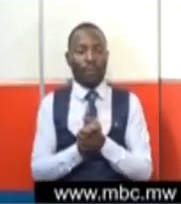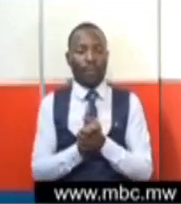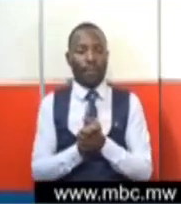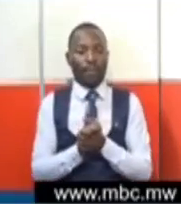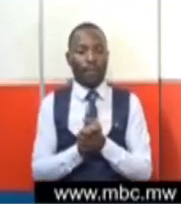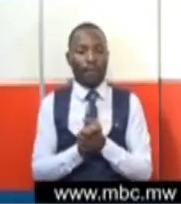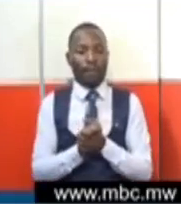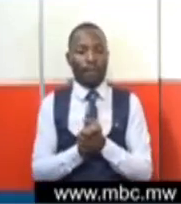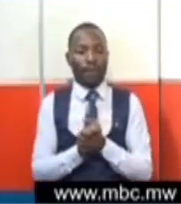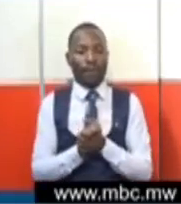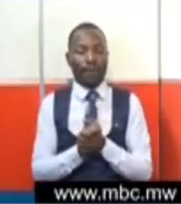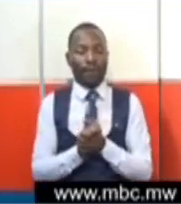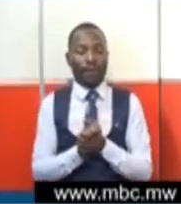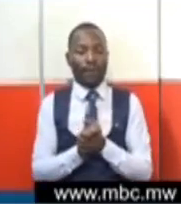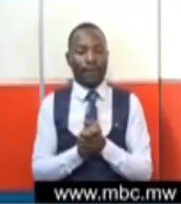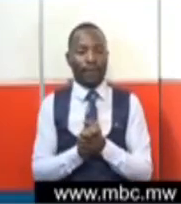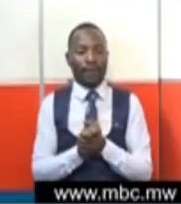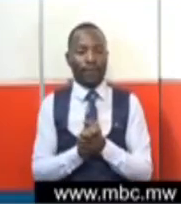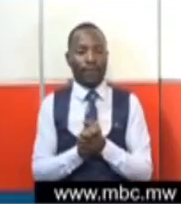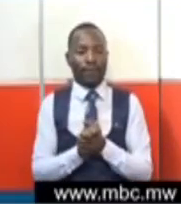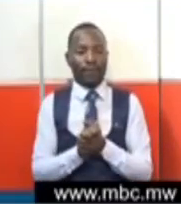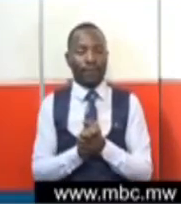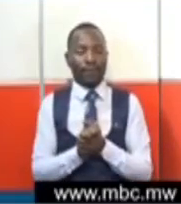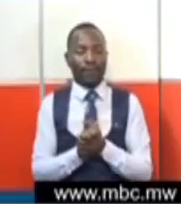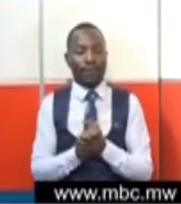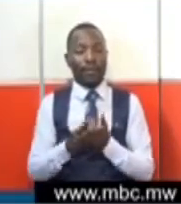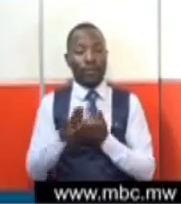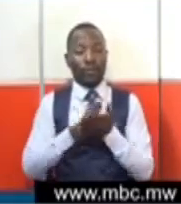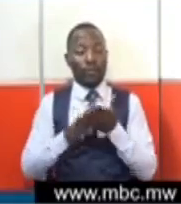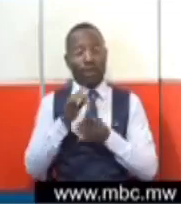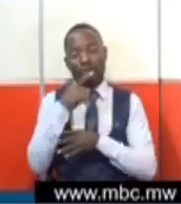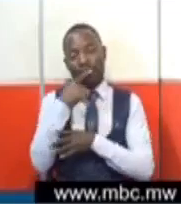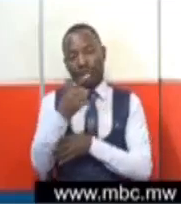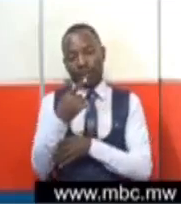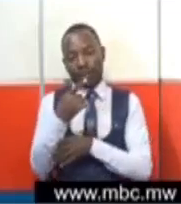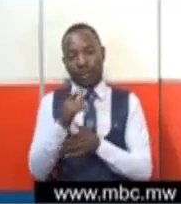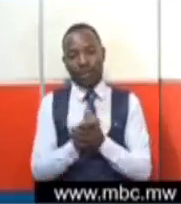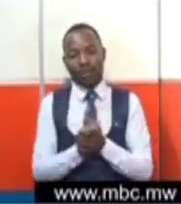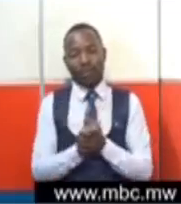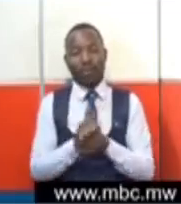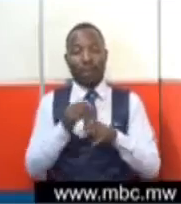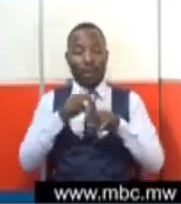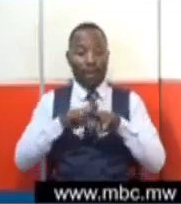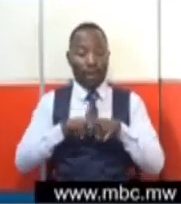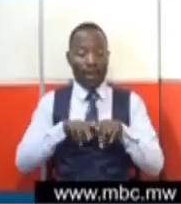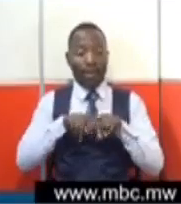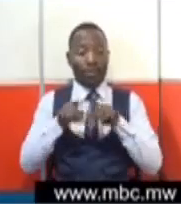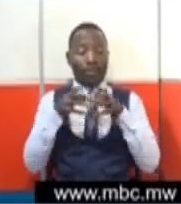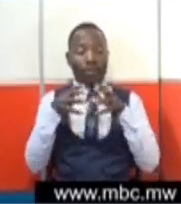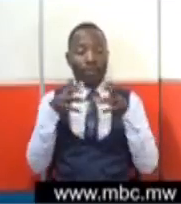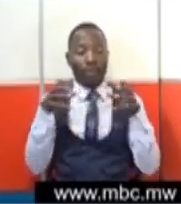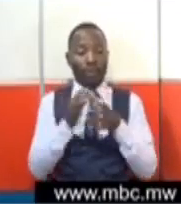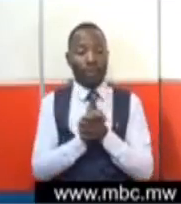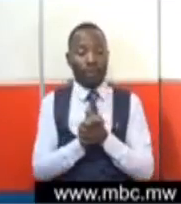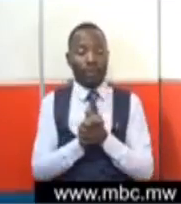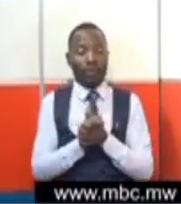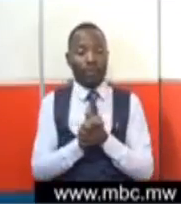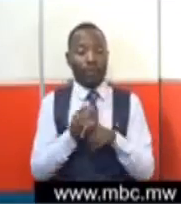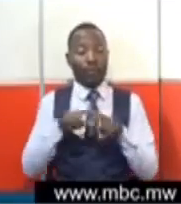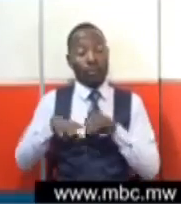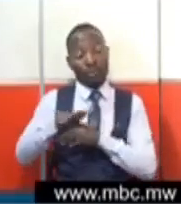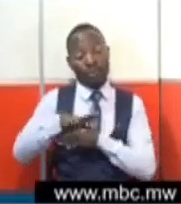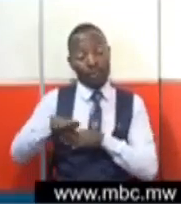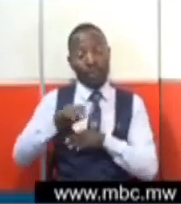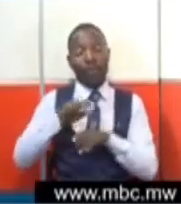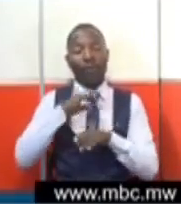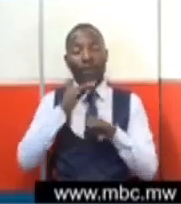engagement with national division. So we're looking forward to a very robust soccer development from grassroots up